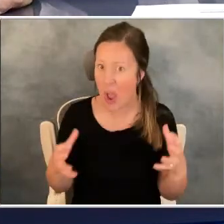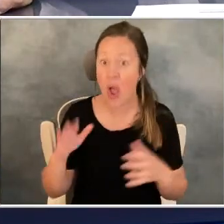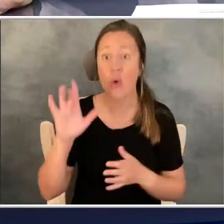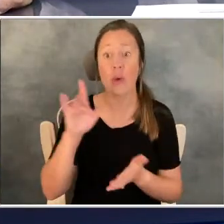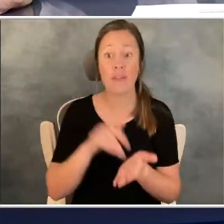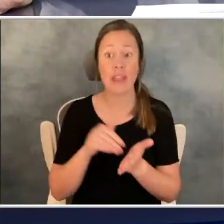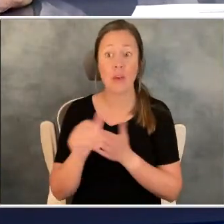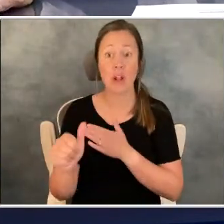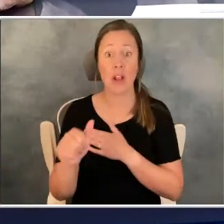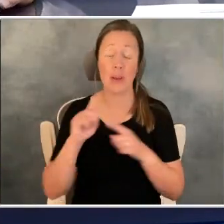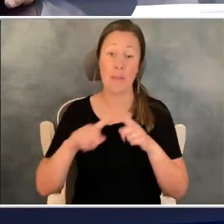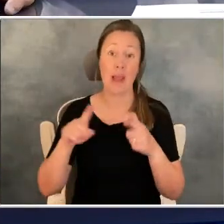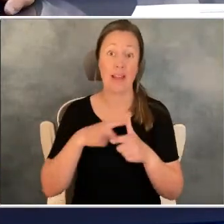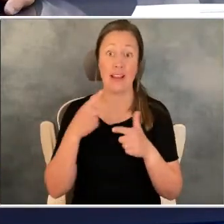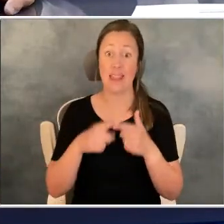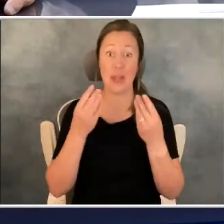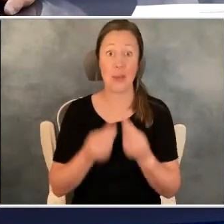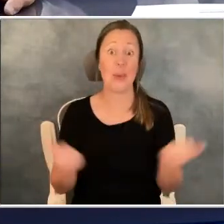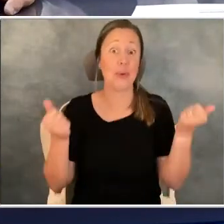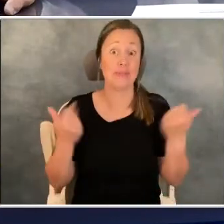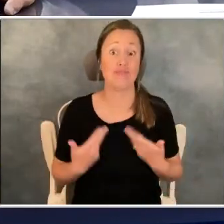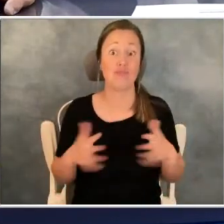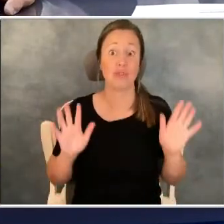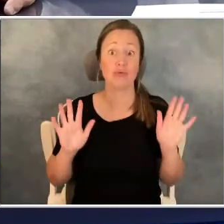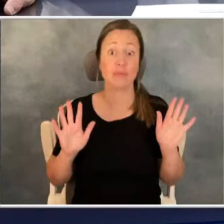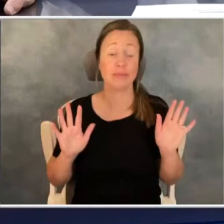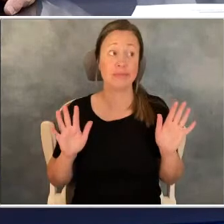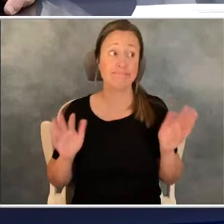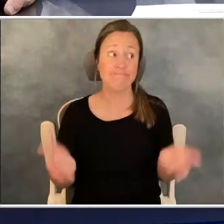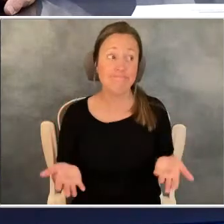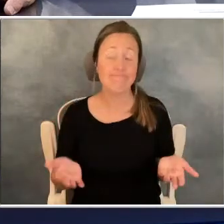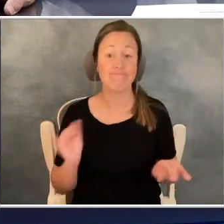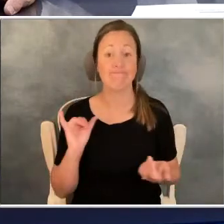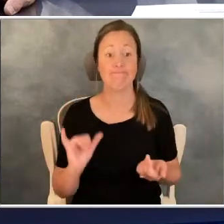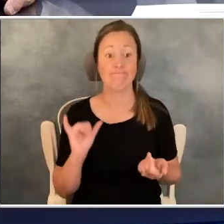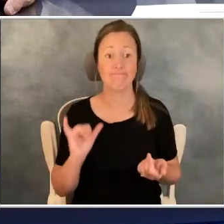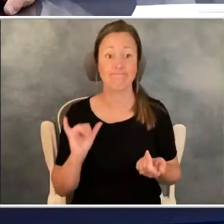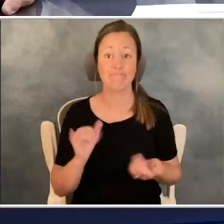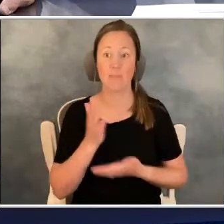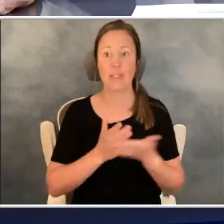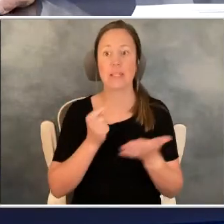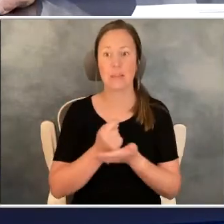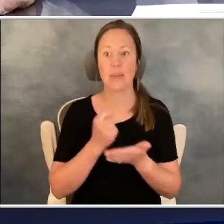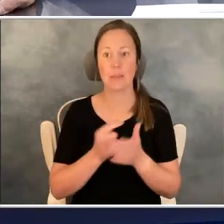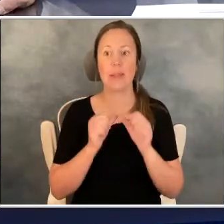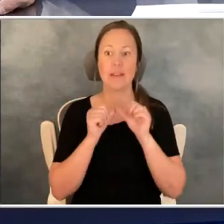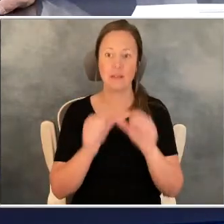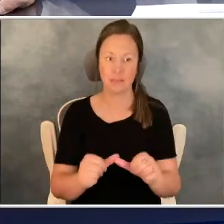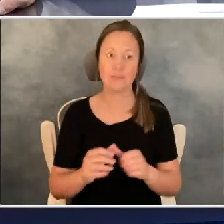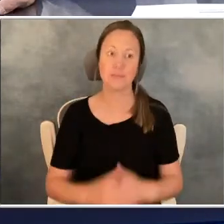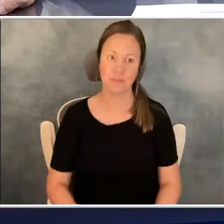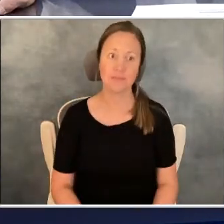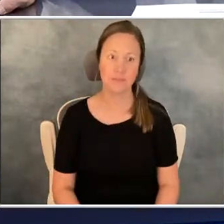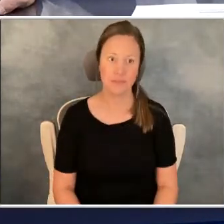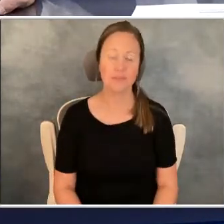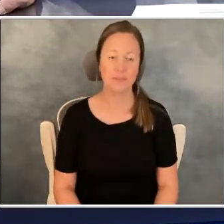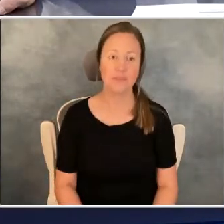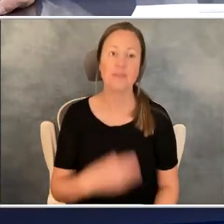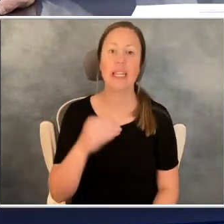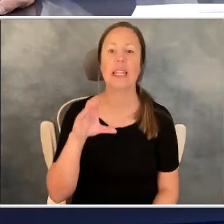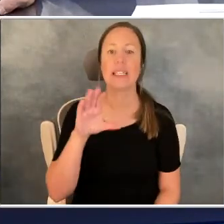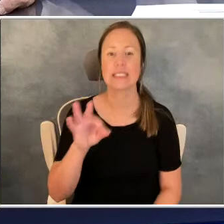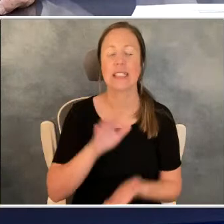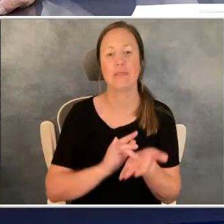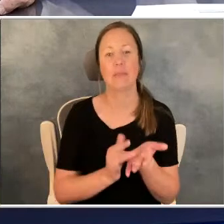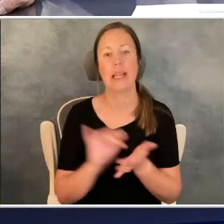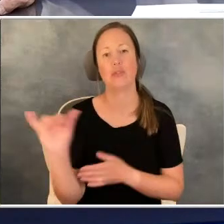cured. Yeah. It's gone. It's not gone. You have to be on some therapy lifelong, That's right. potentially. And the CF drugs actually, they help set